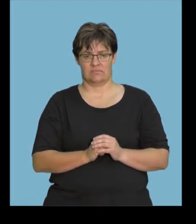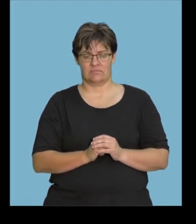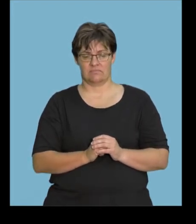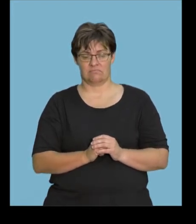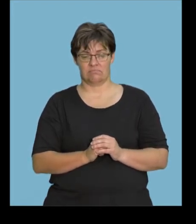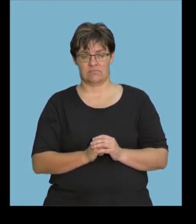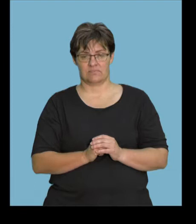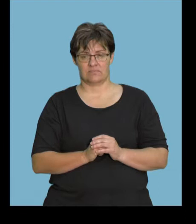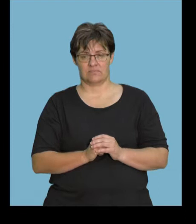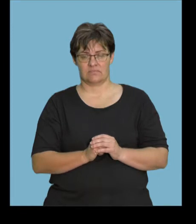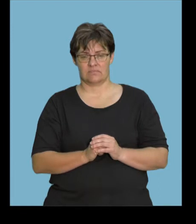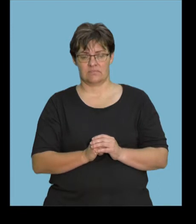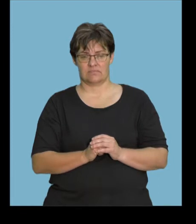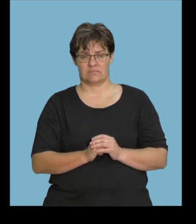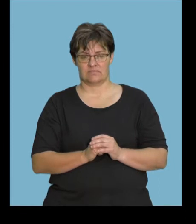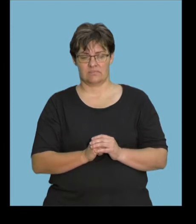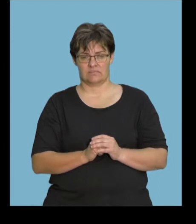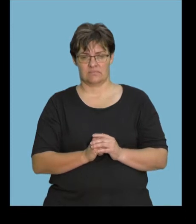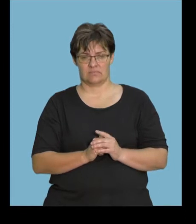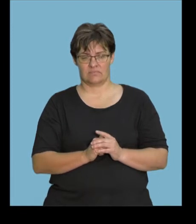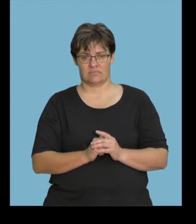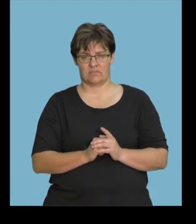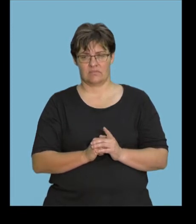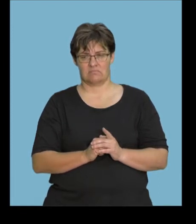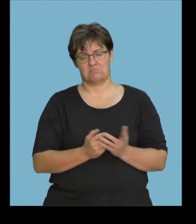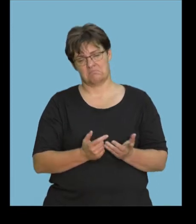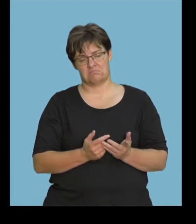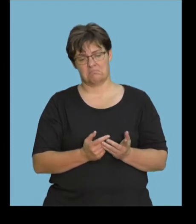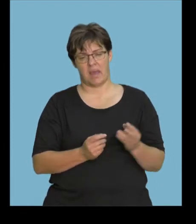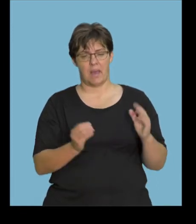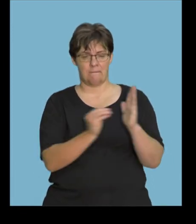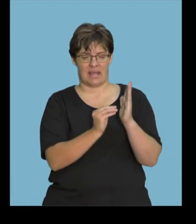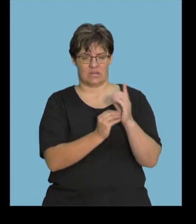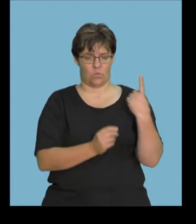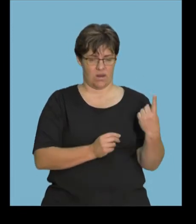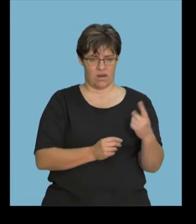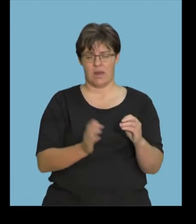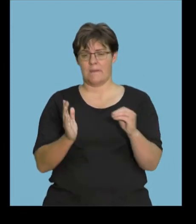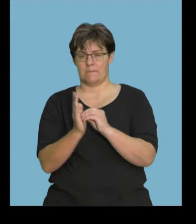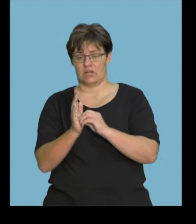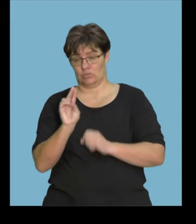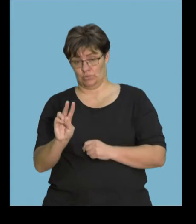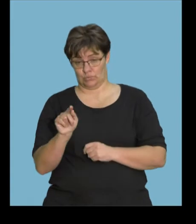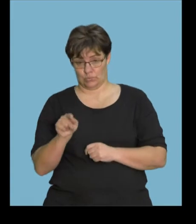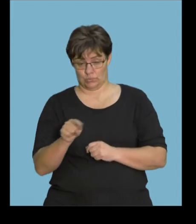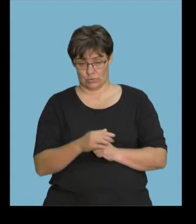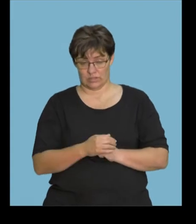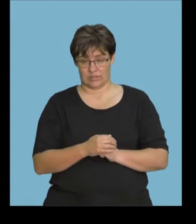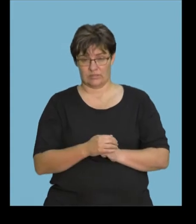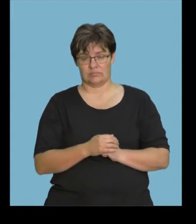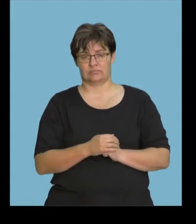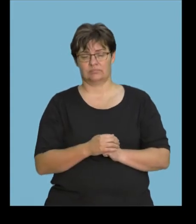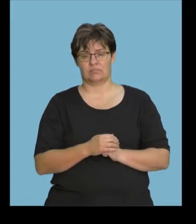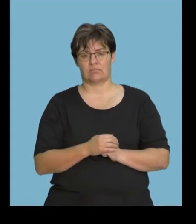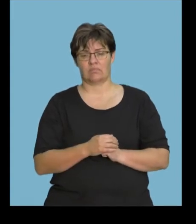Now, what happens? The other one pulls the other. Let's say this is magnet 1 and that is magnet 2.